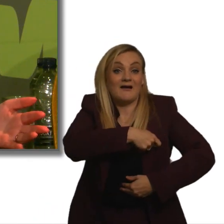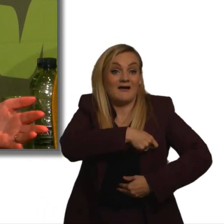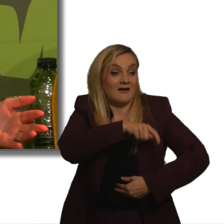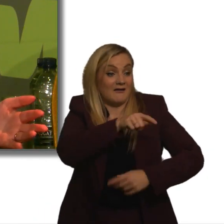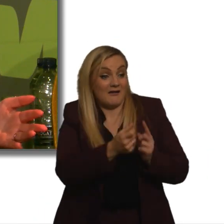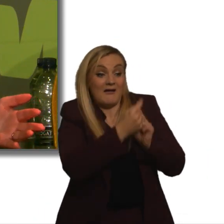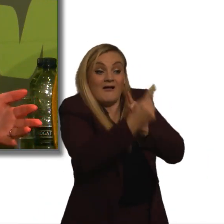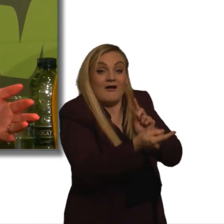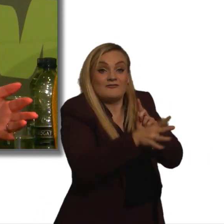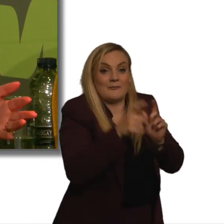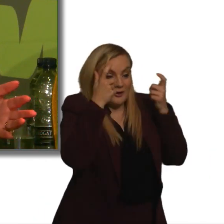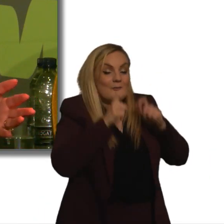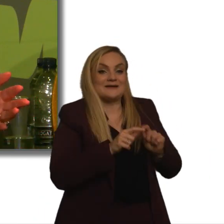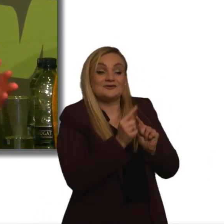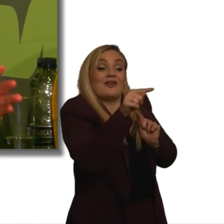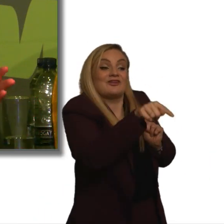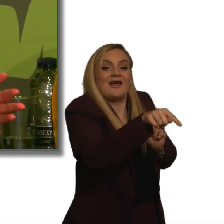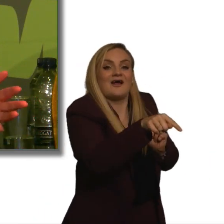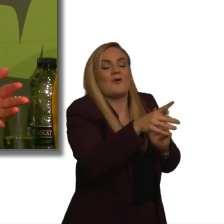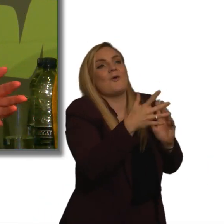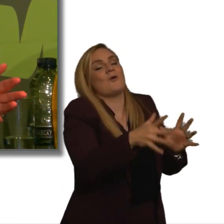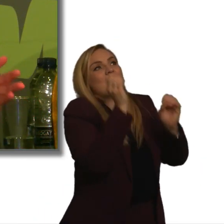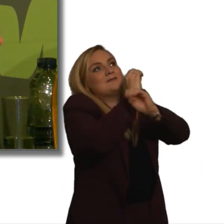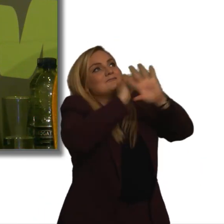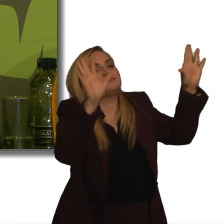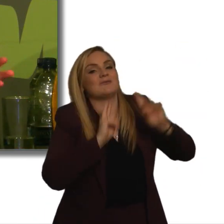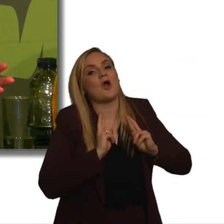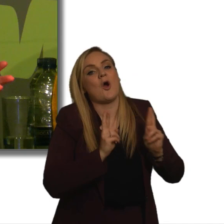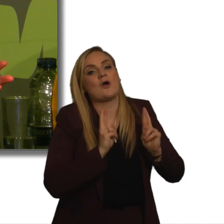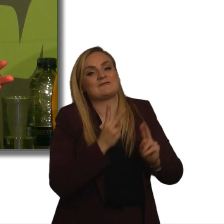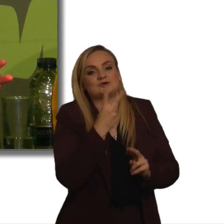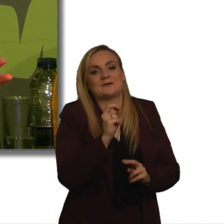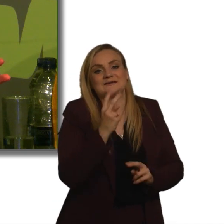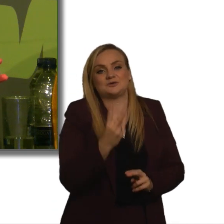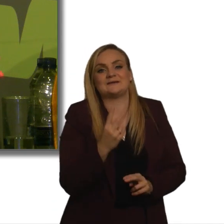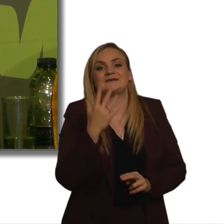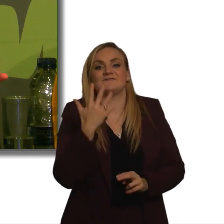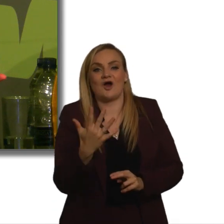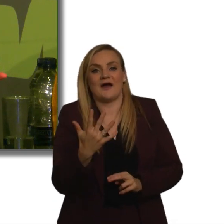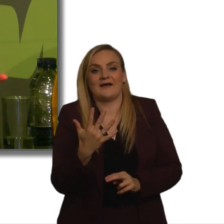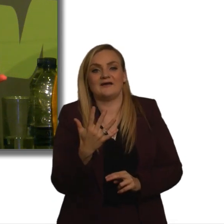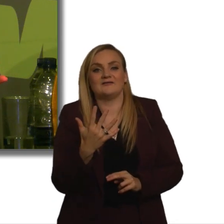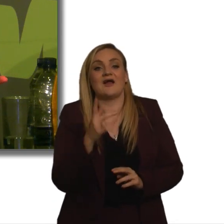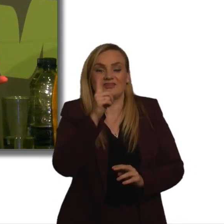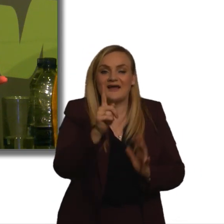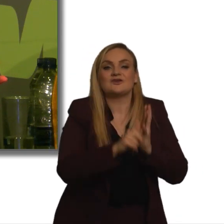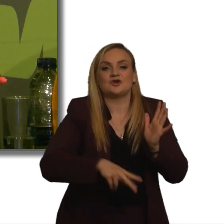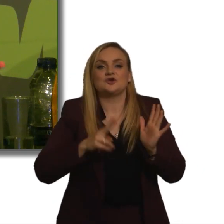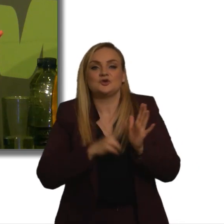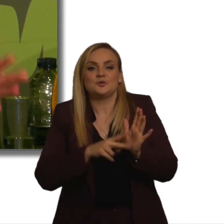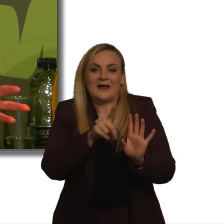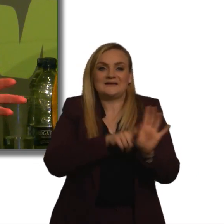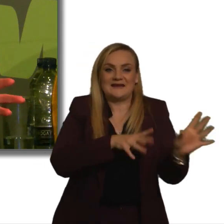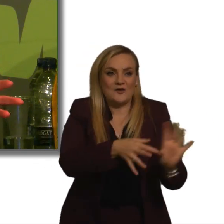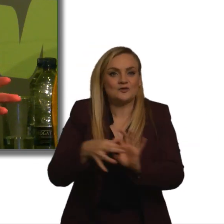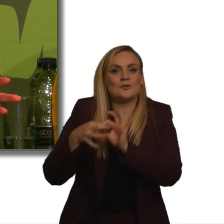you are staying. And I think this is a real hope for 2025 as the UN Year of Cooperatives, that we